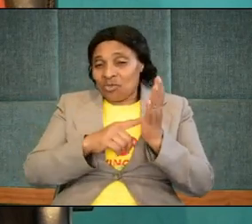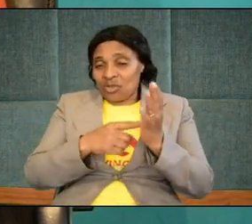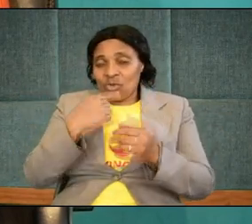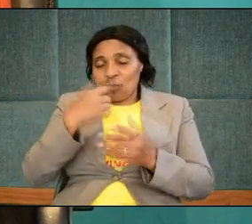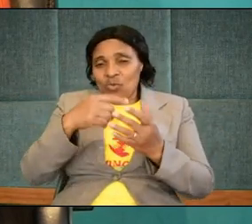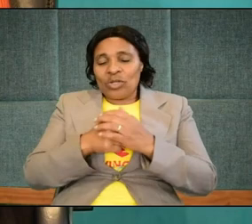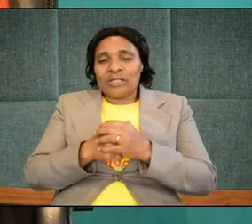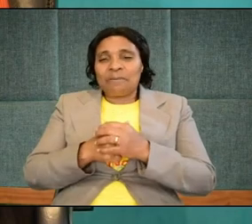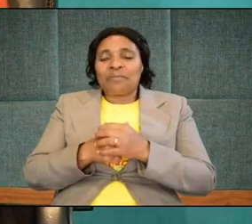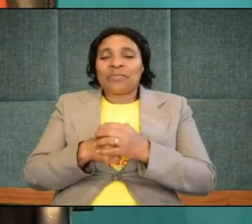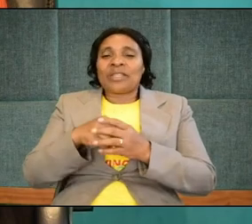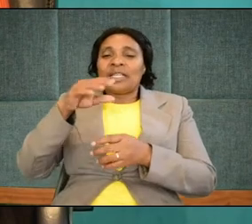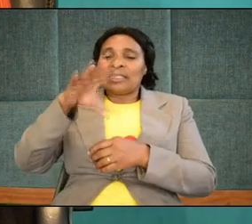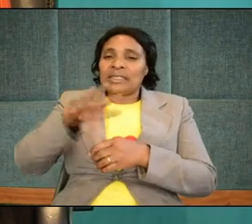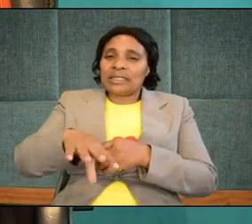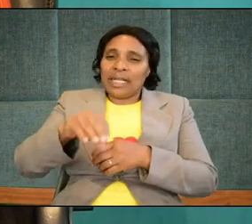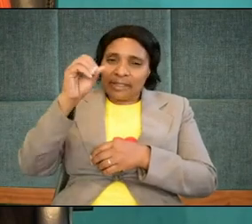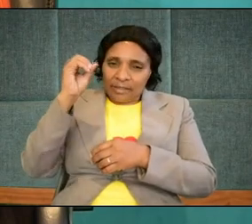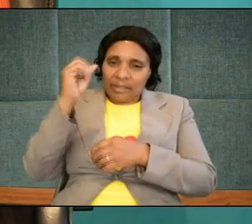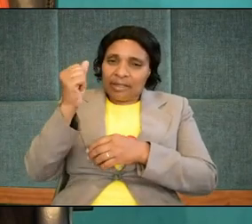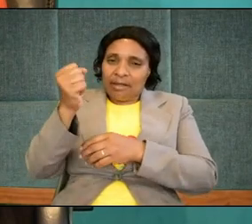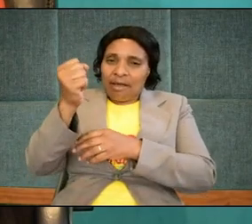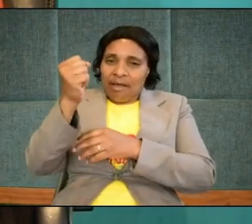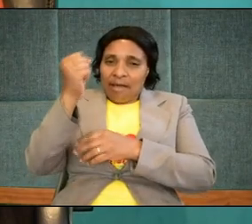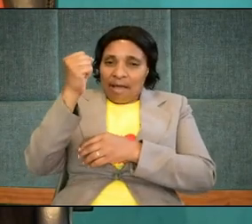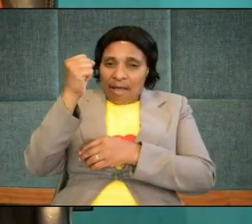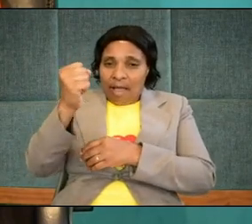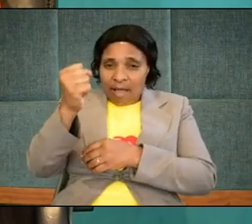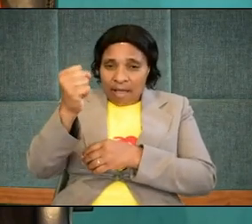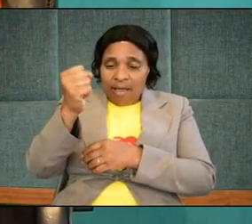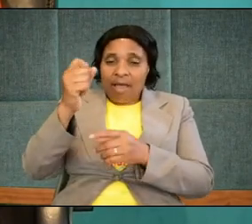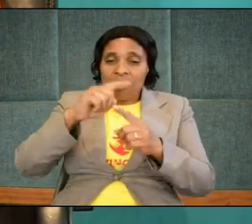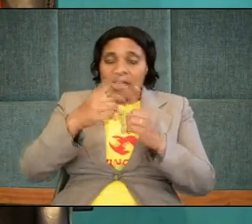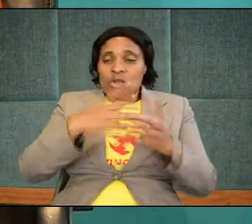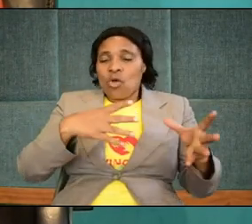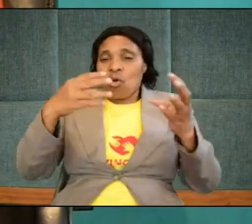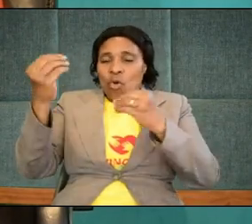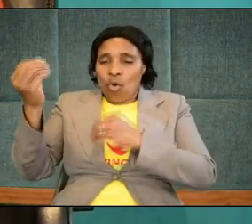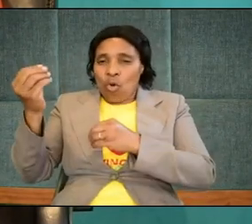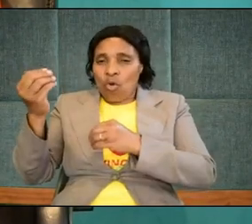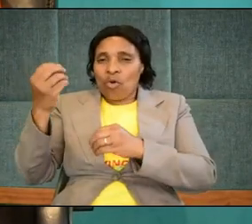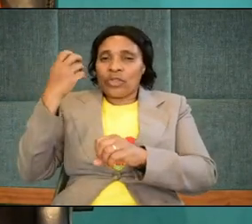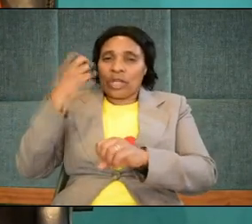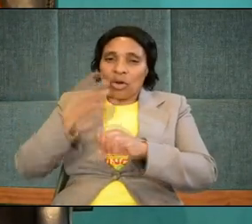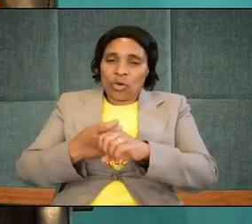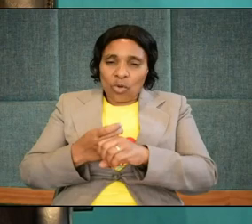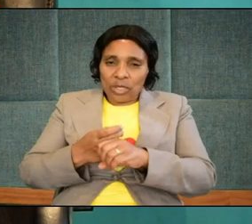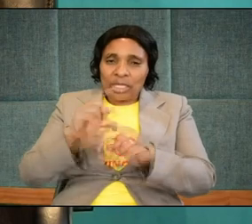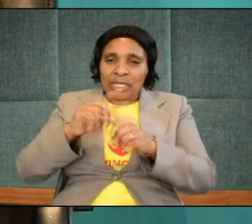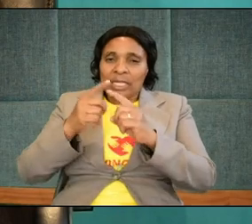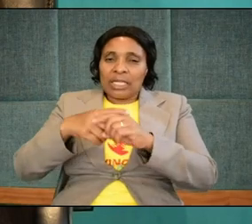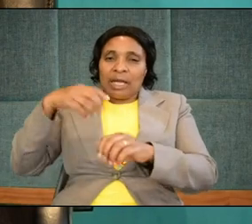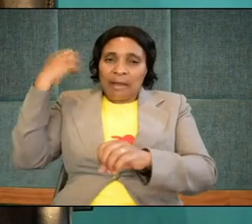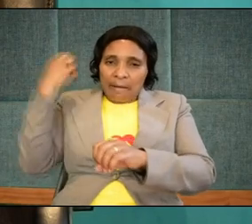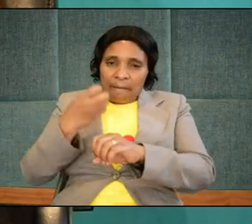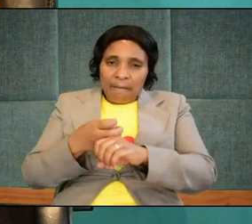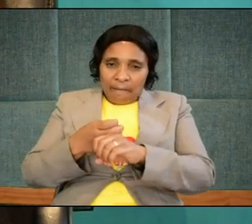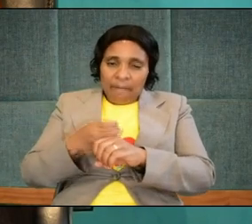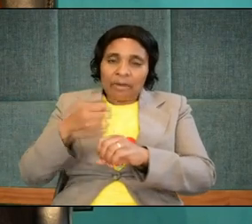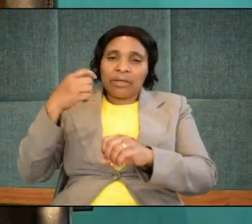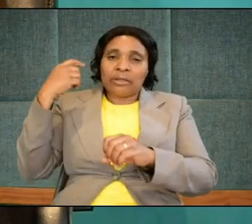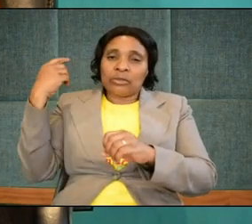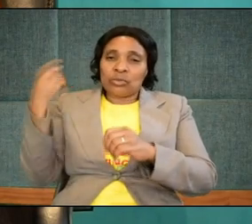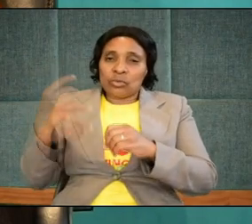to take his staff and go to the rock, which is at Horeb, and then strike that rock, and water would come out of